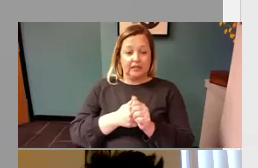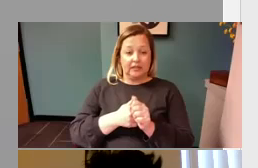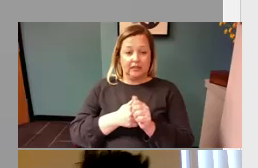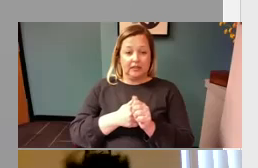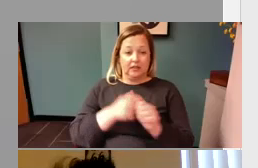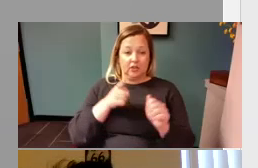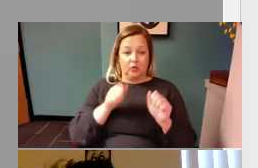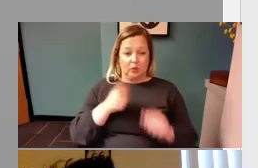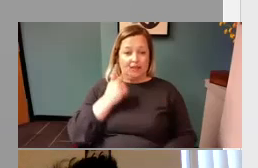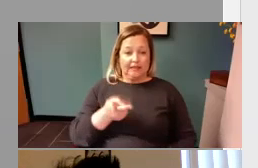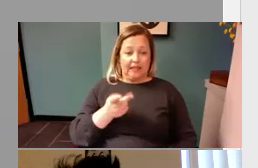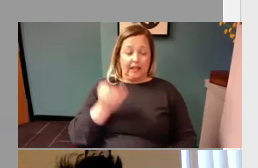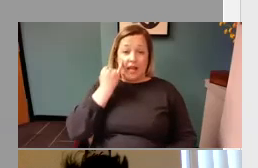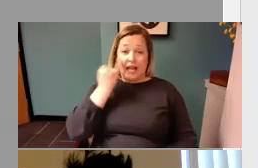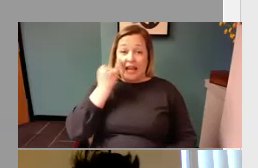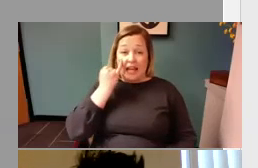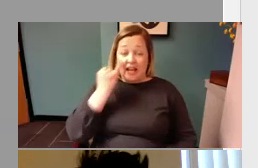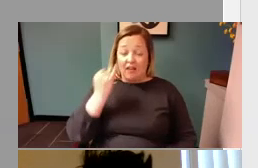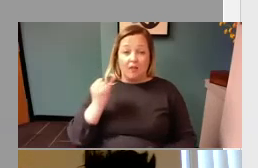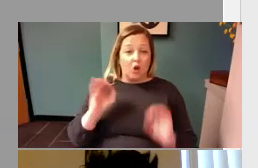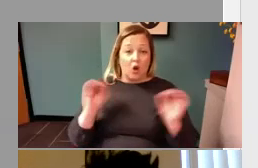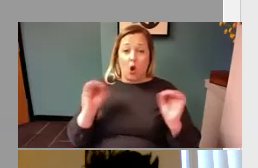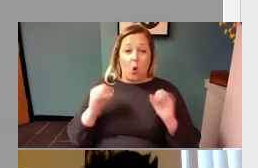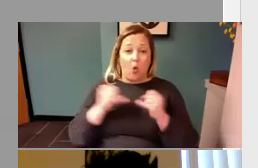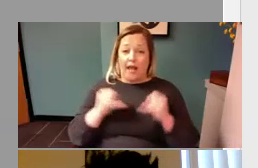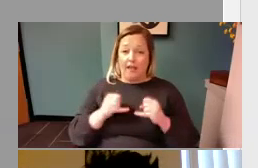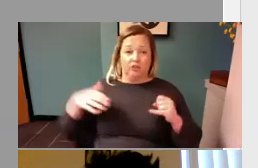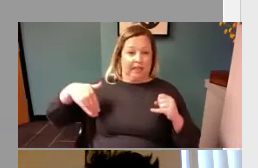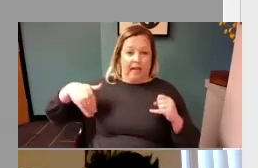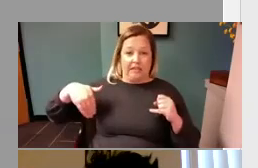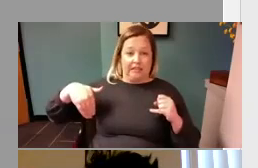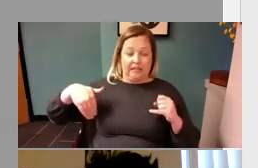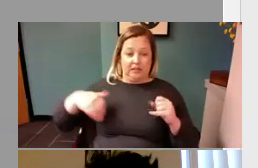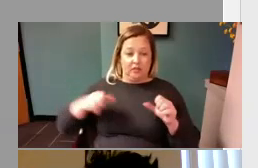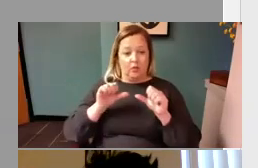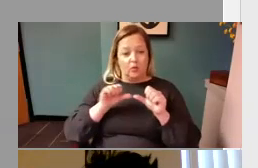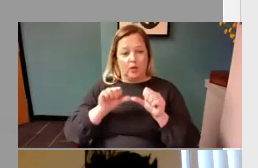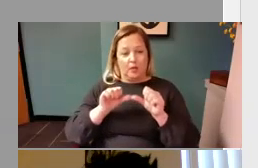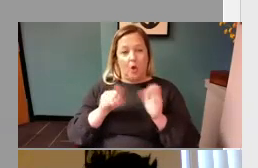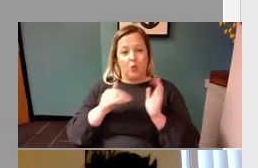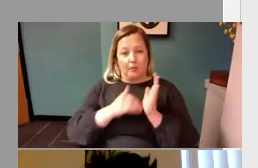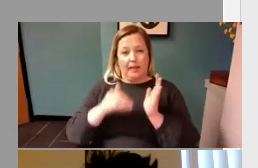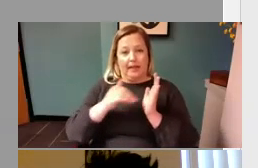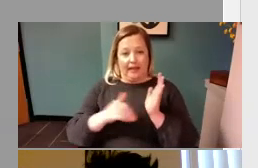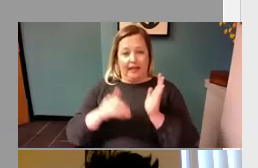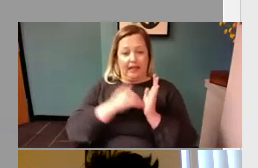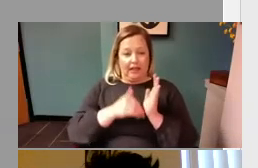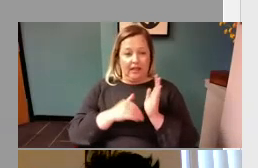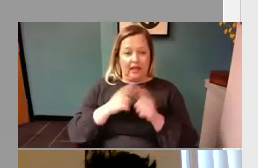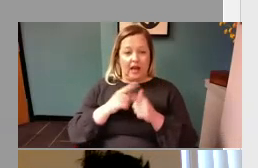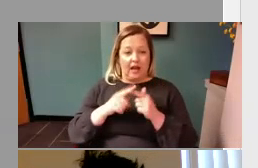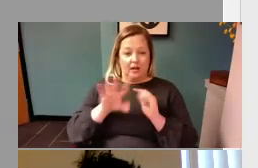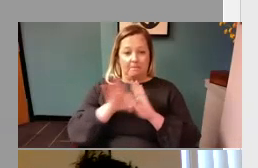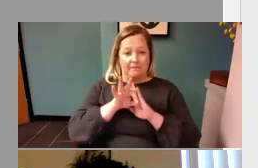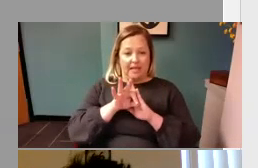say that we do not have any edges so far. So we keep on repeating, and we pick a set S where